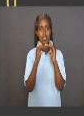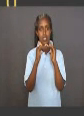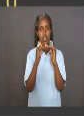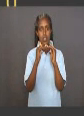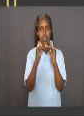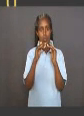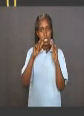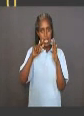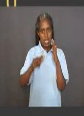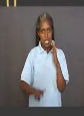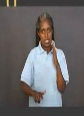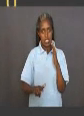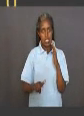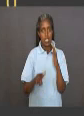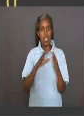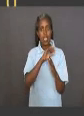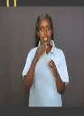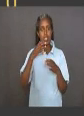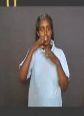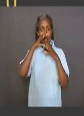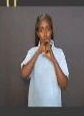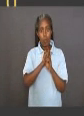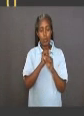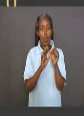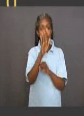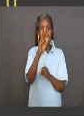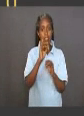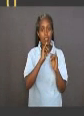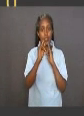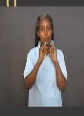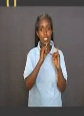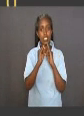with less than complete information.